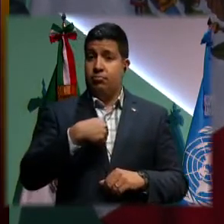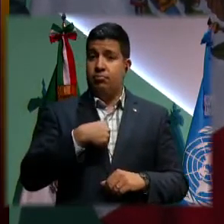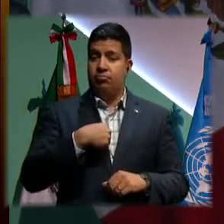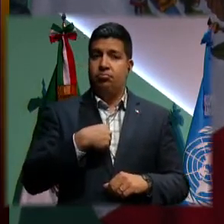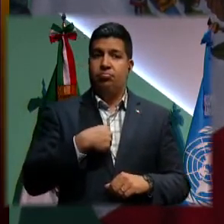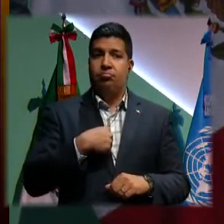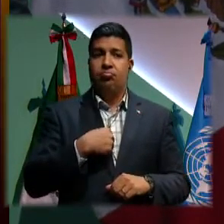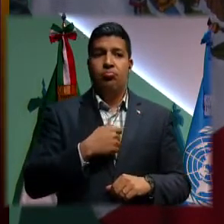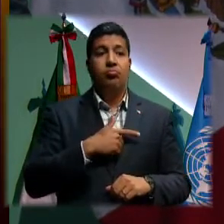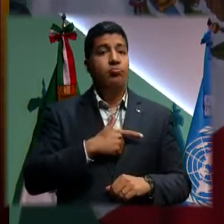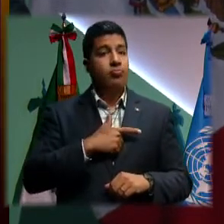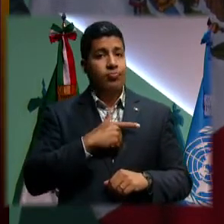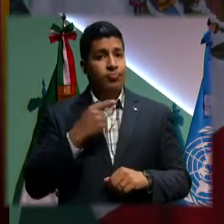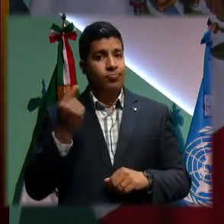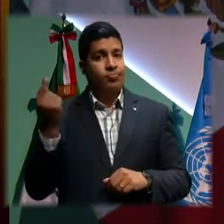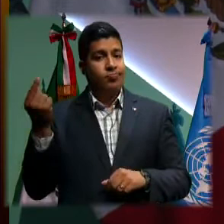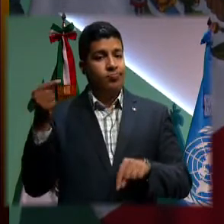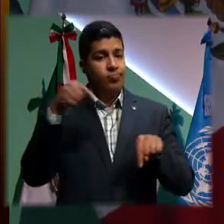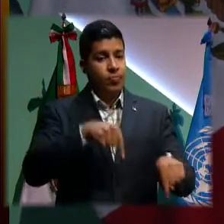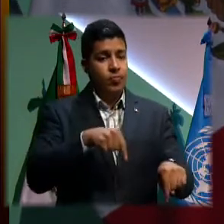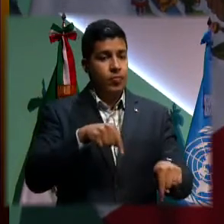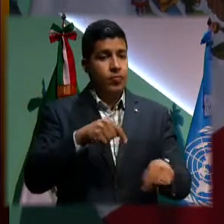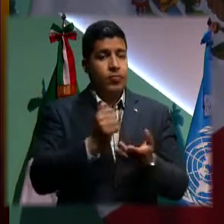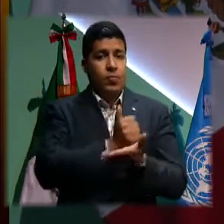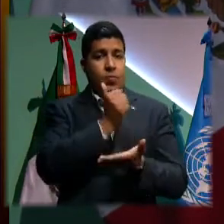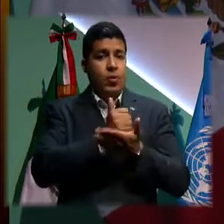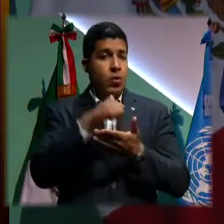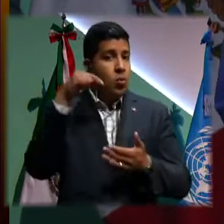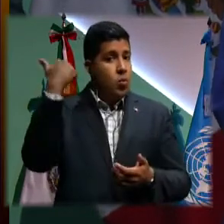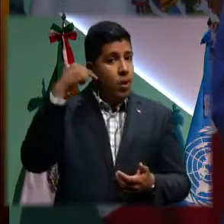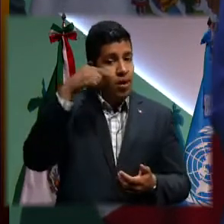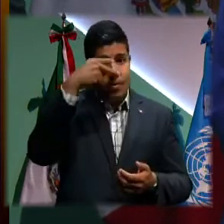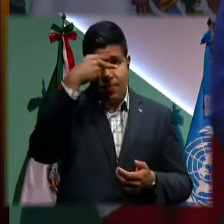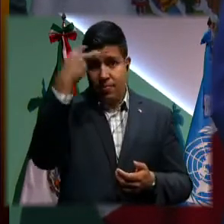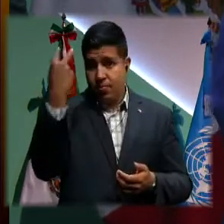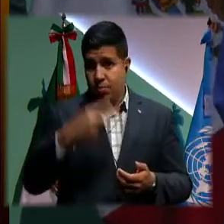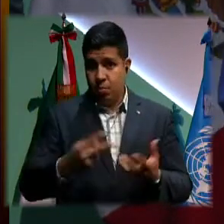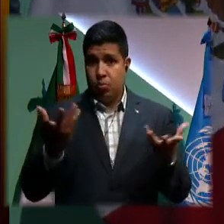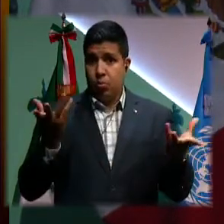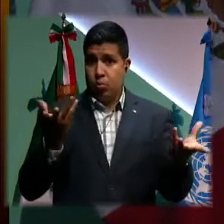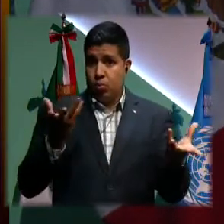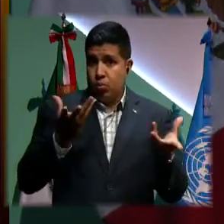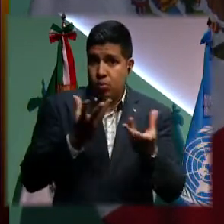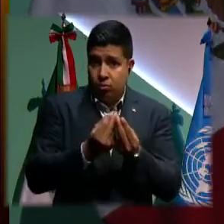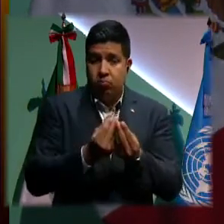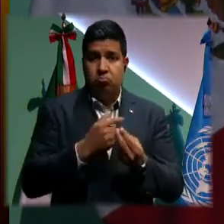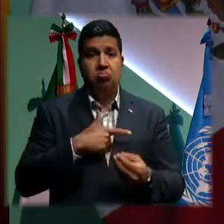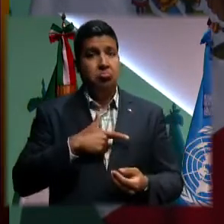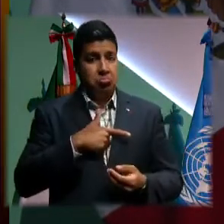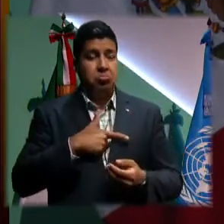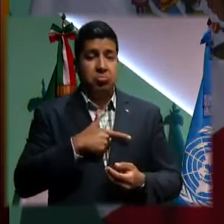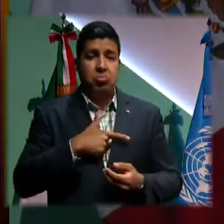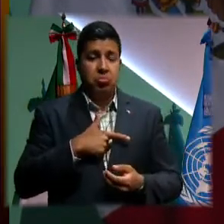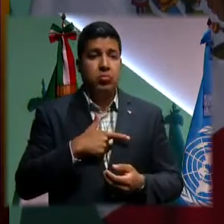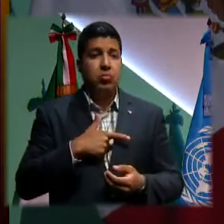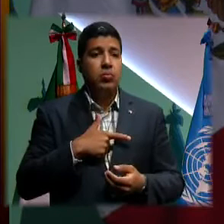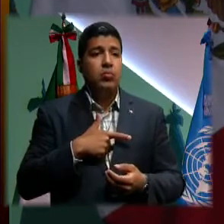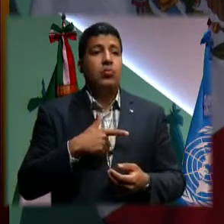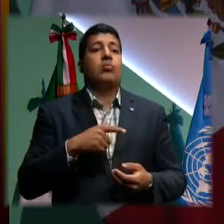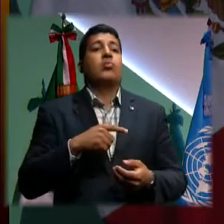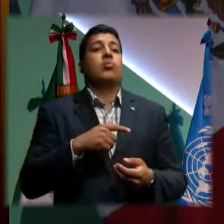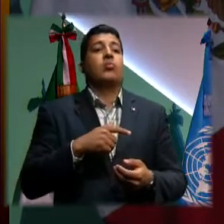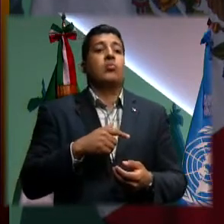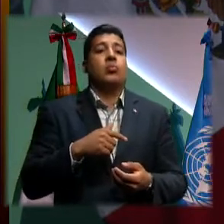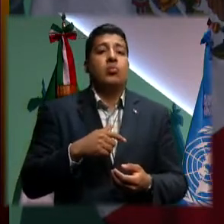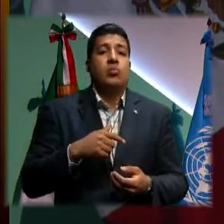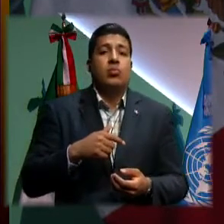Guadalajara, Mexico this morning with all of you at IGF 2016. I want to